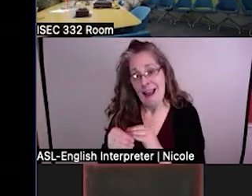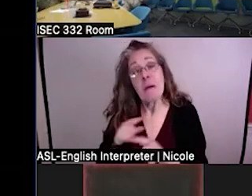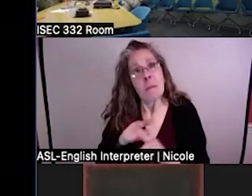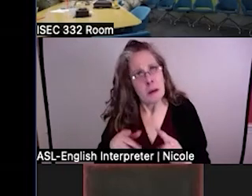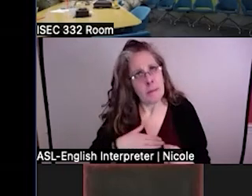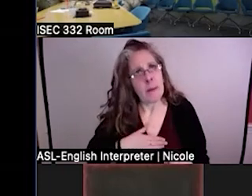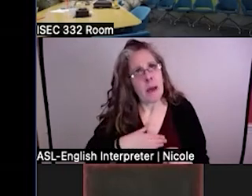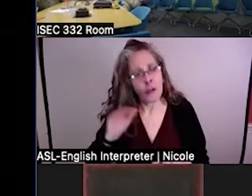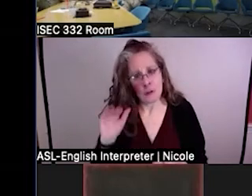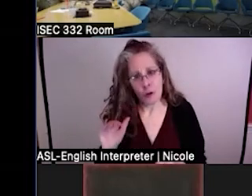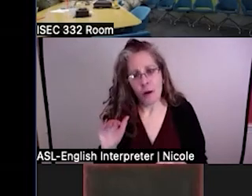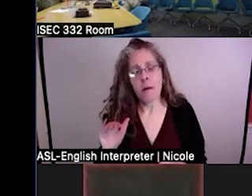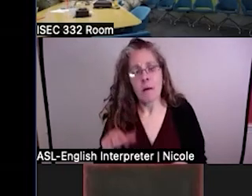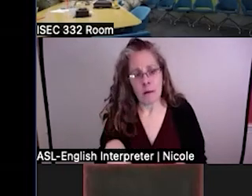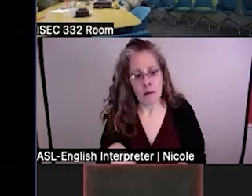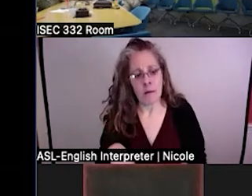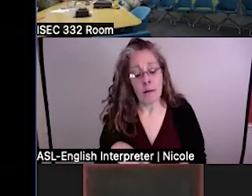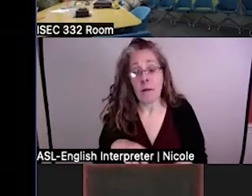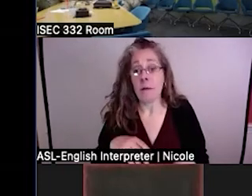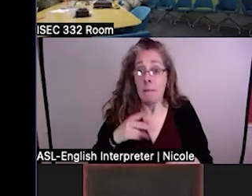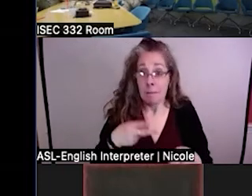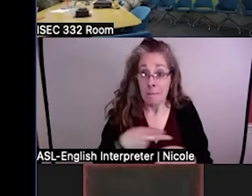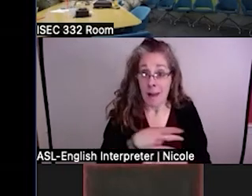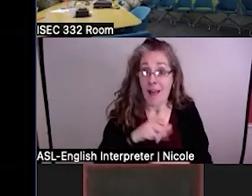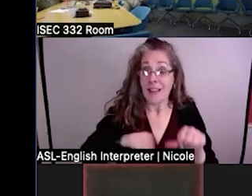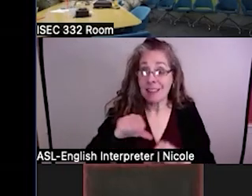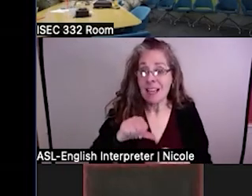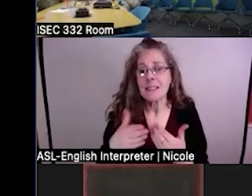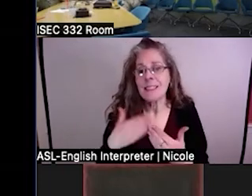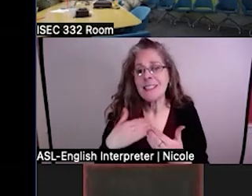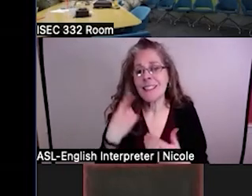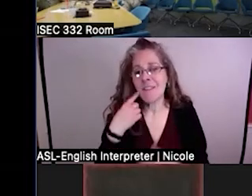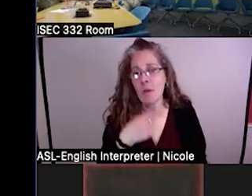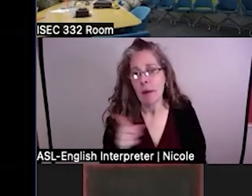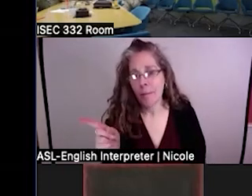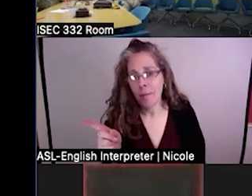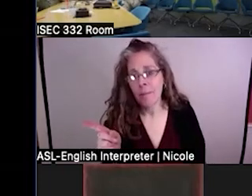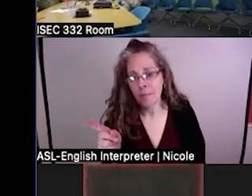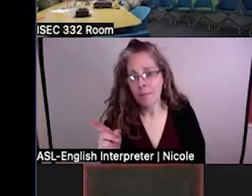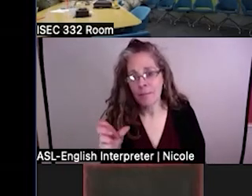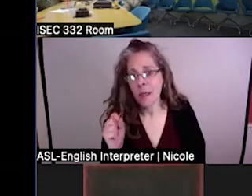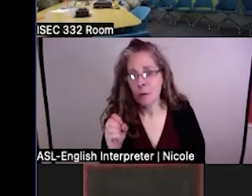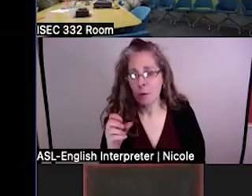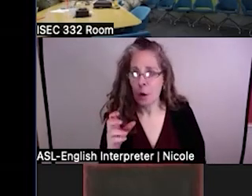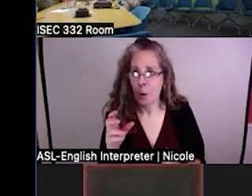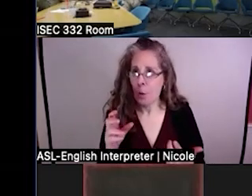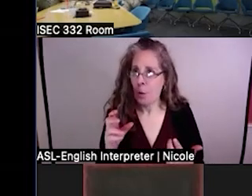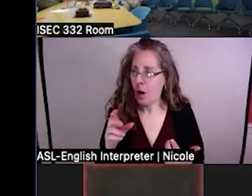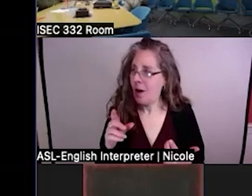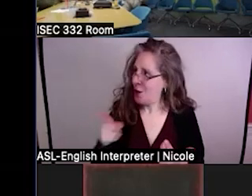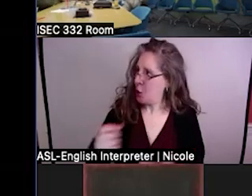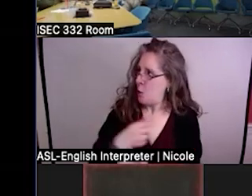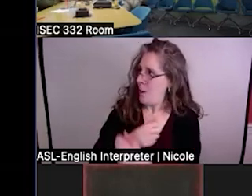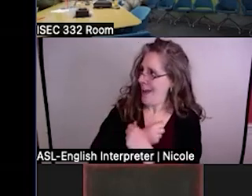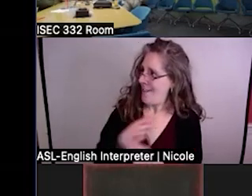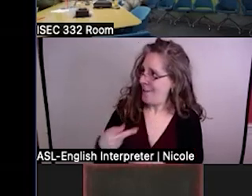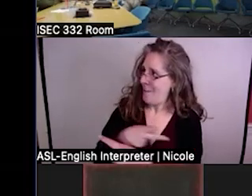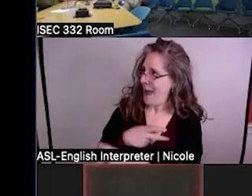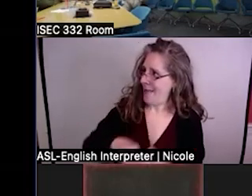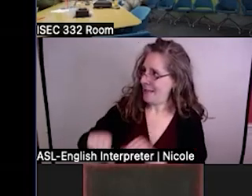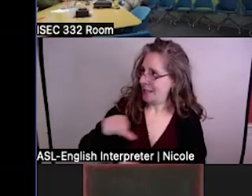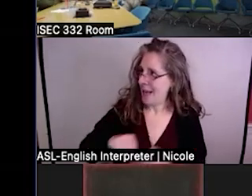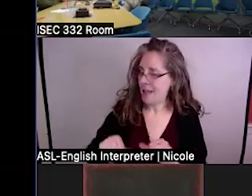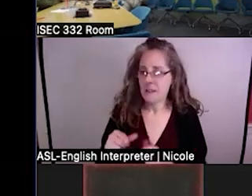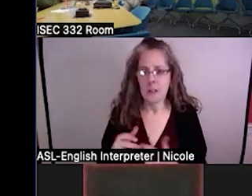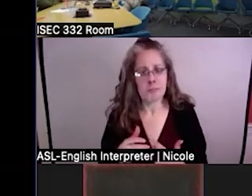is, so math and science are very easy for them. So they've been pigeonholed as, oh, you love math and science. And they're like,